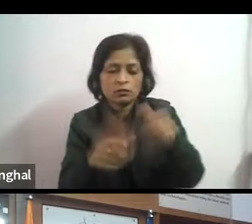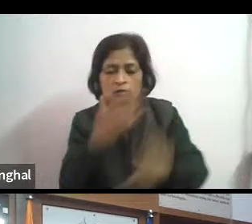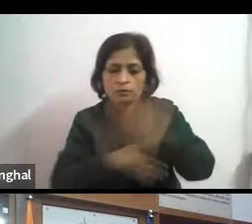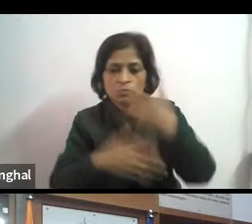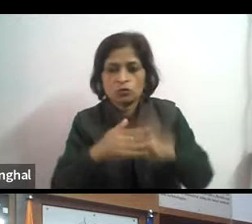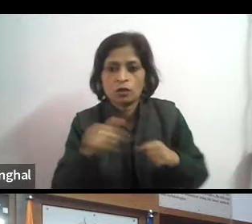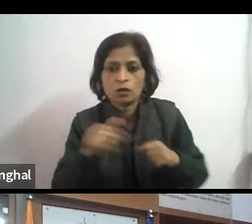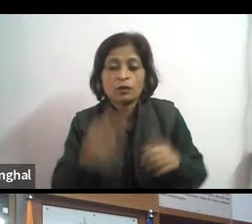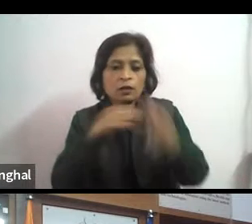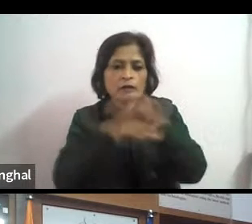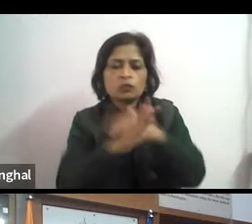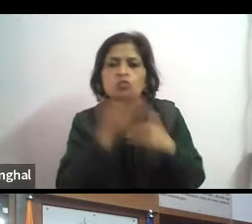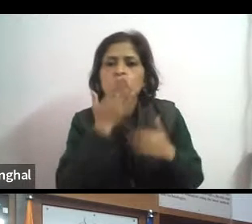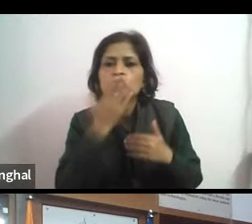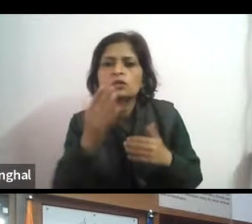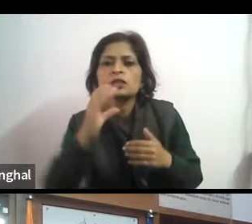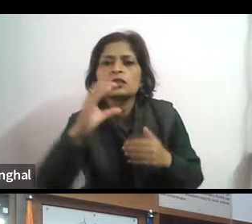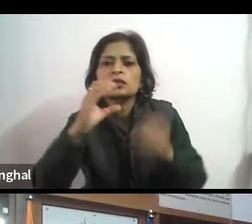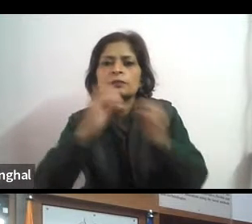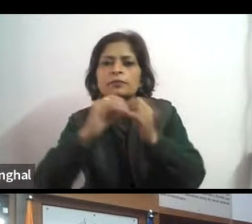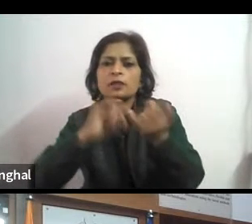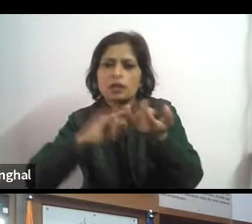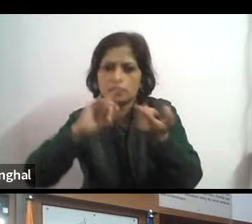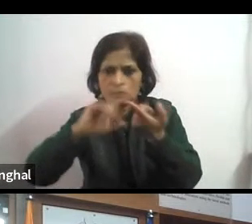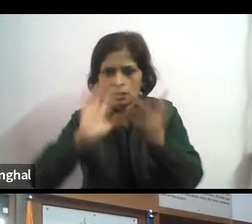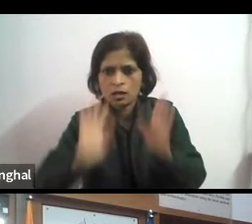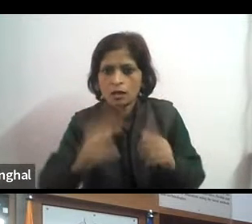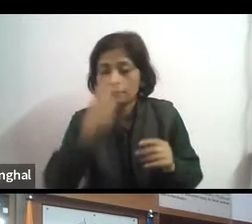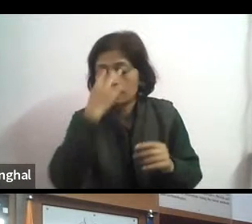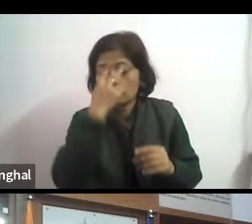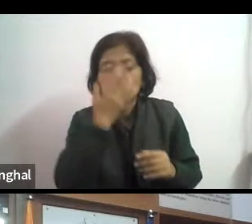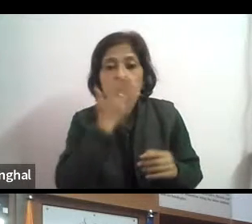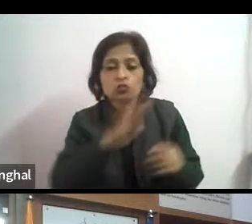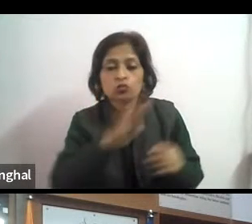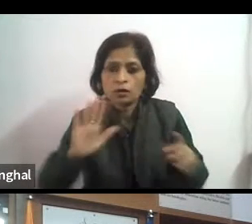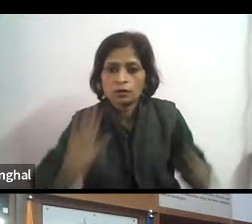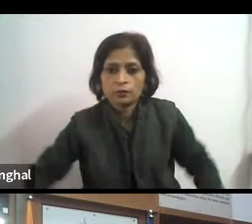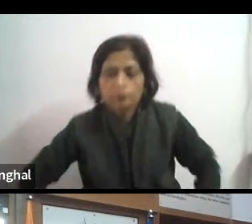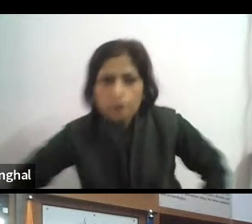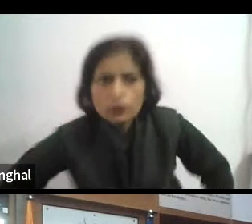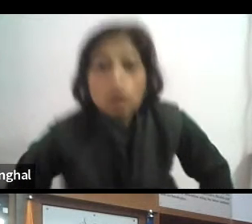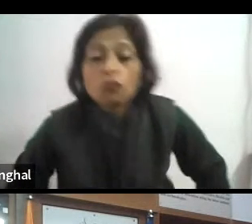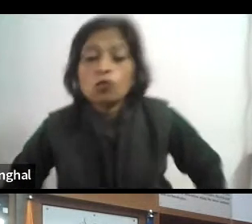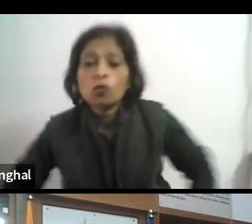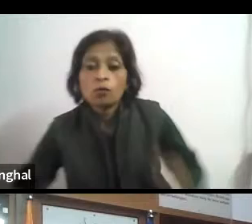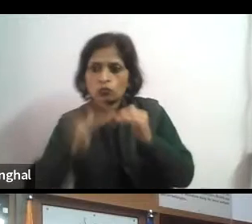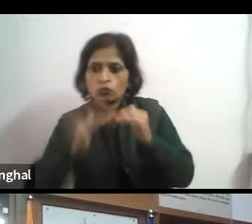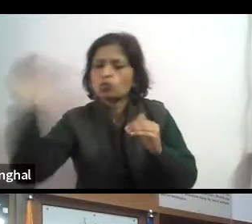school, a CBSE school for the blind, which runs up to class 12th.